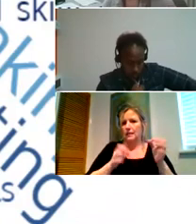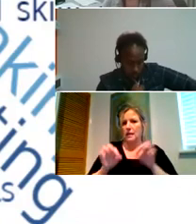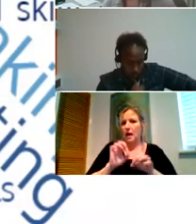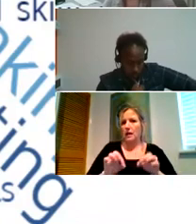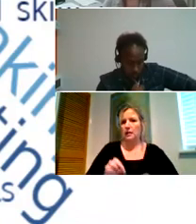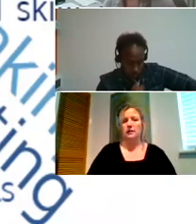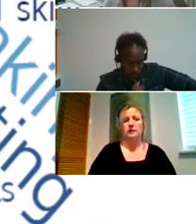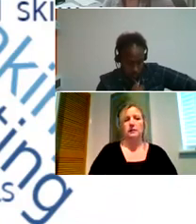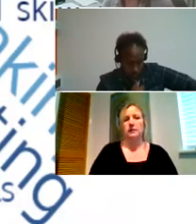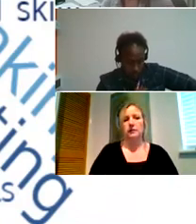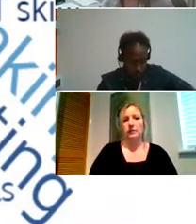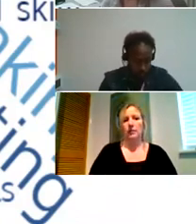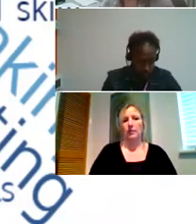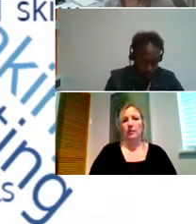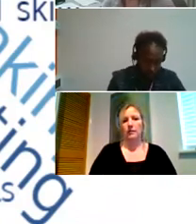where